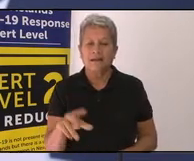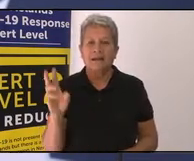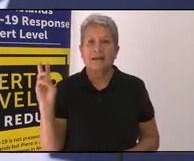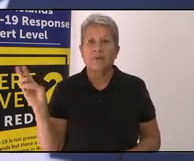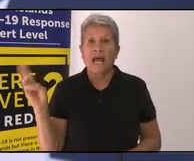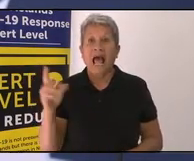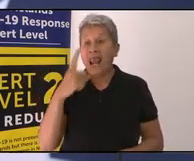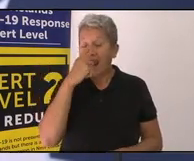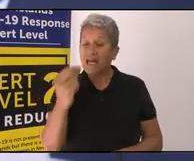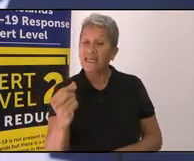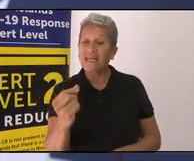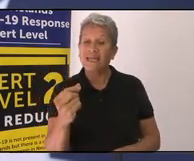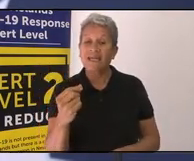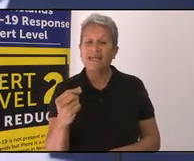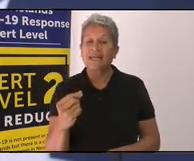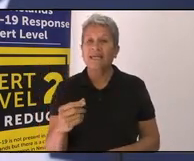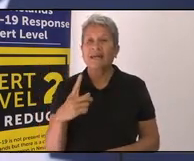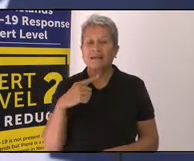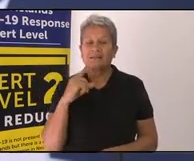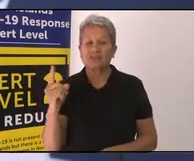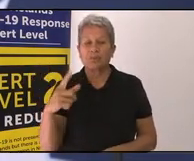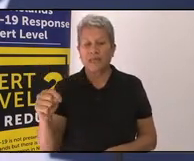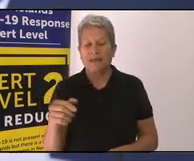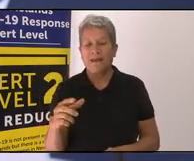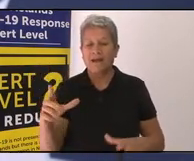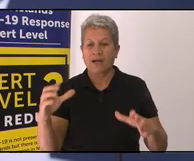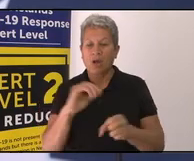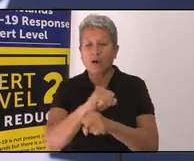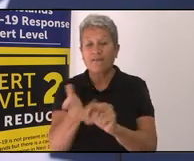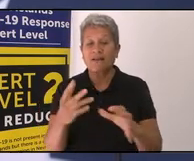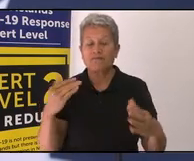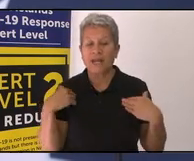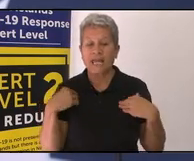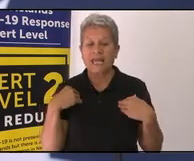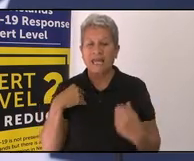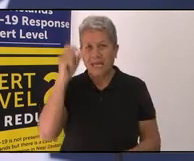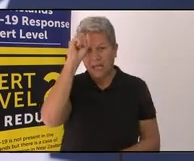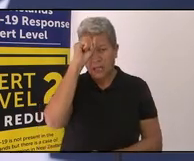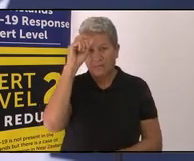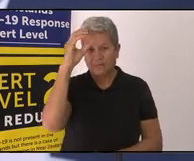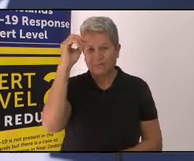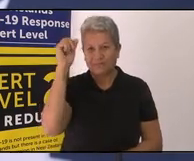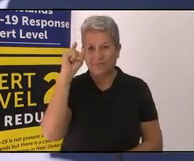nation. So may God continue to bless us and bless our country. Kia ora, e kia manuia.